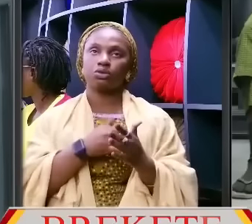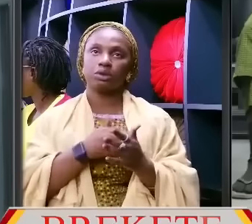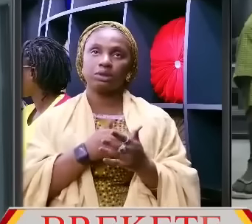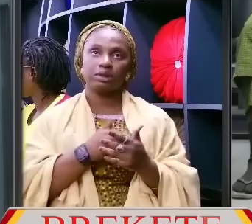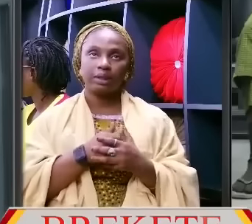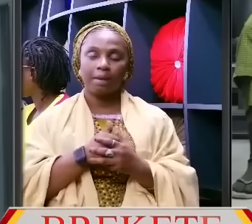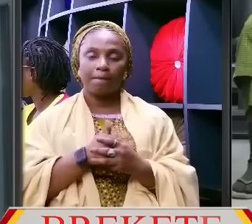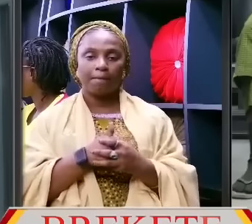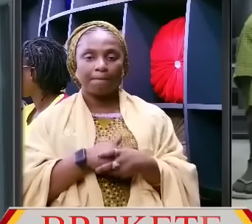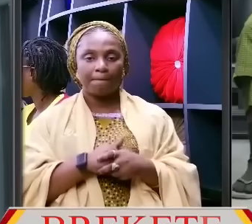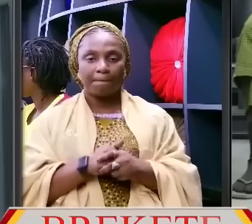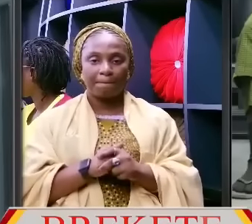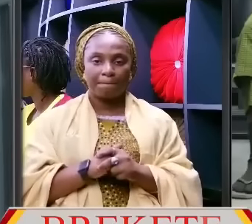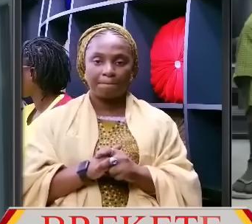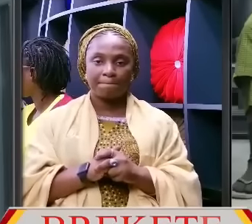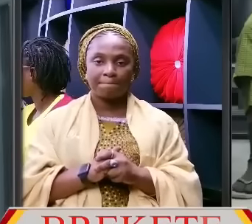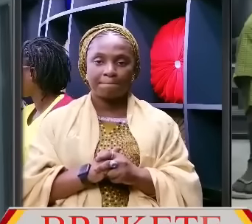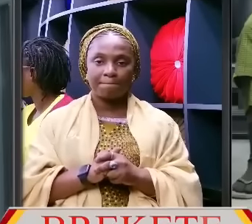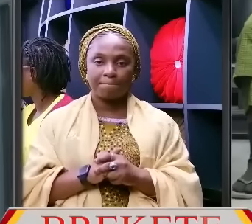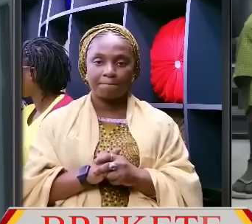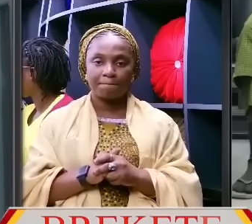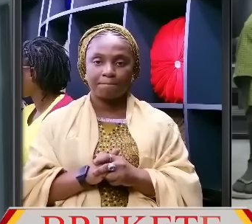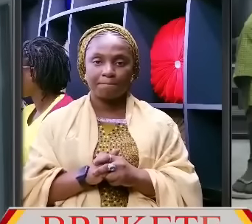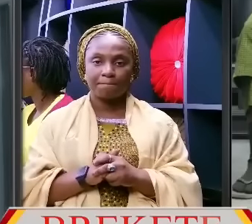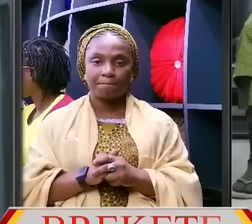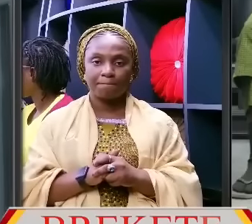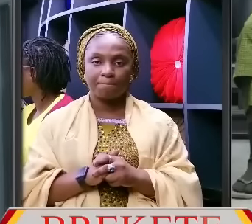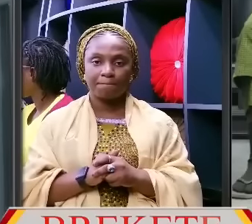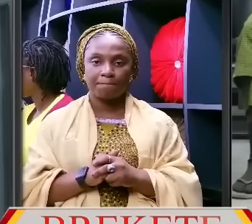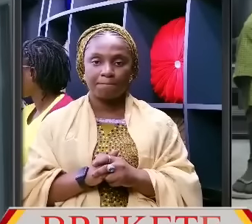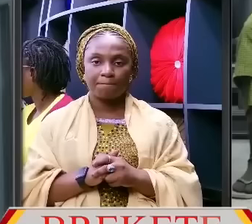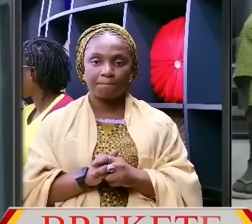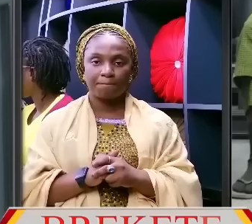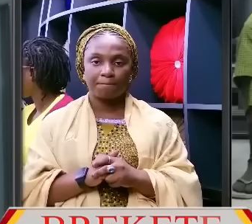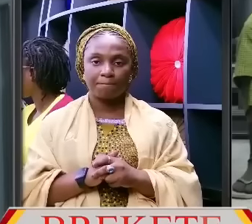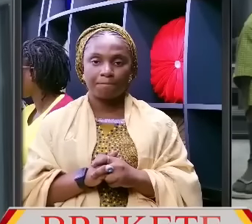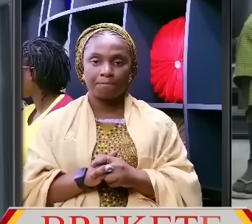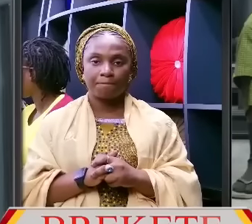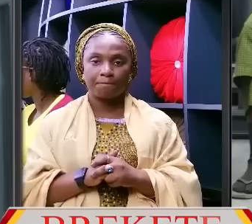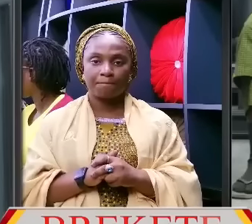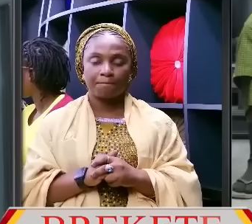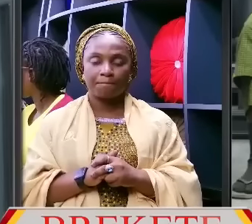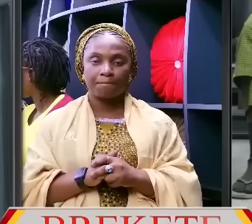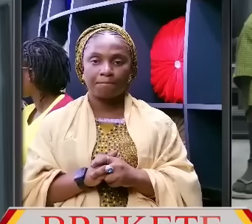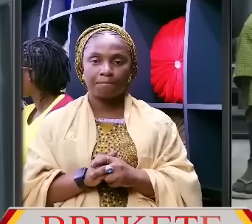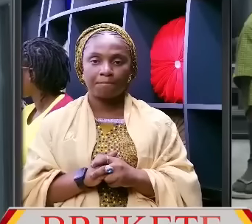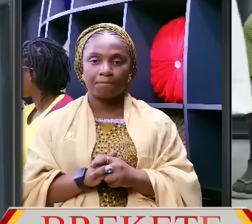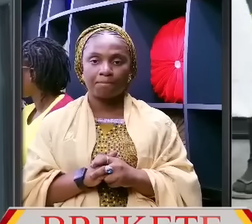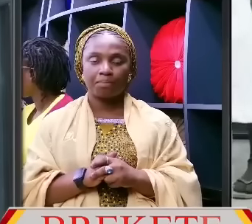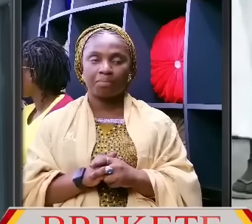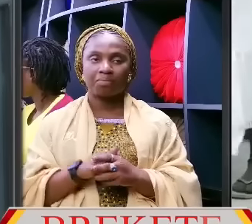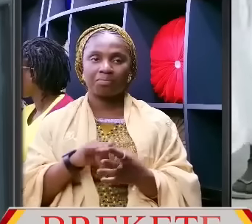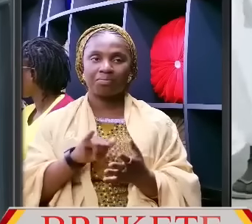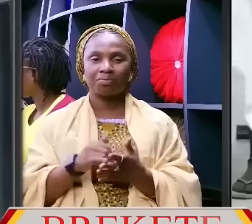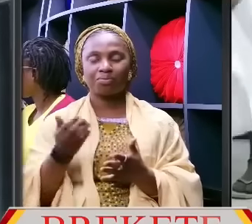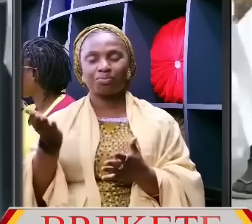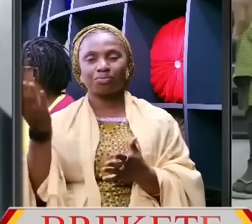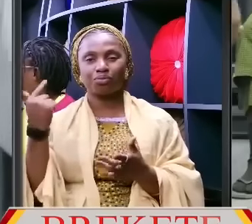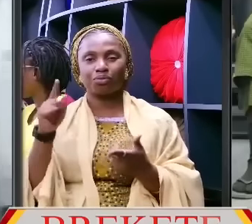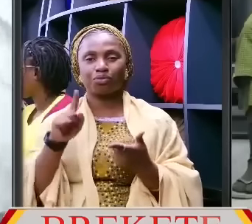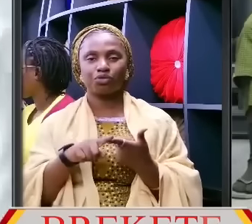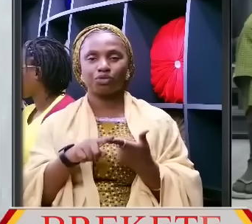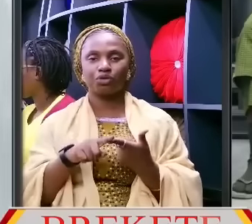puno nagini. They now go back to the signers and tell him that they have shared the house and